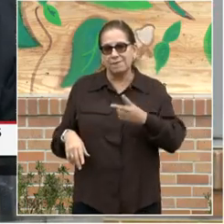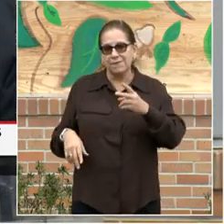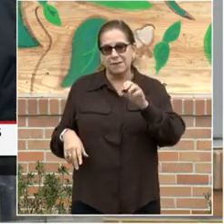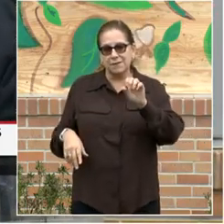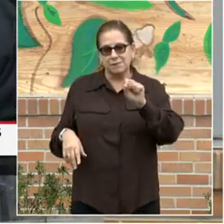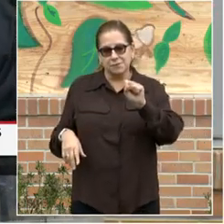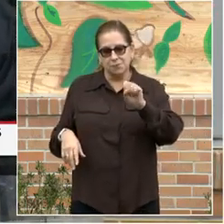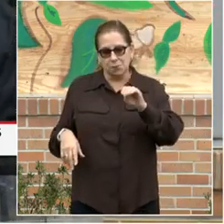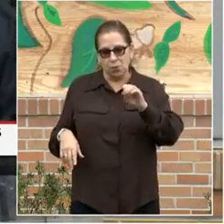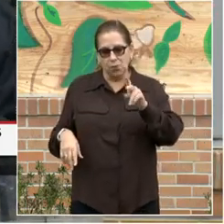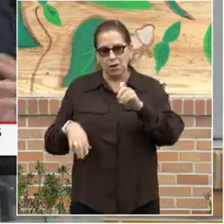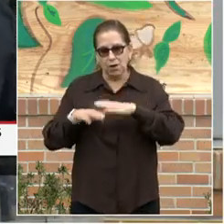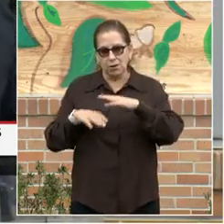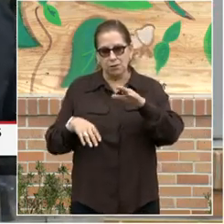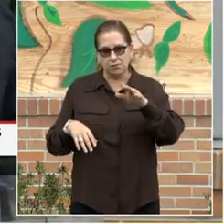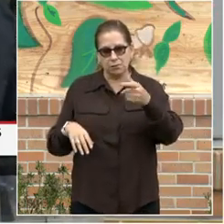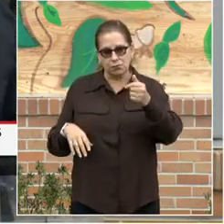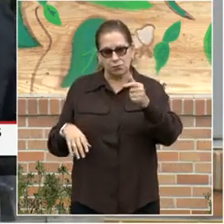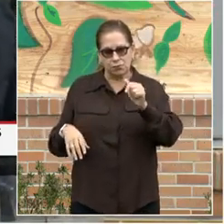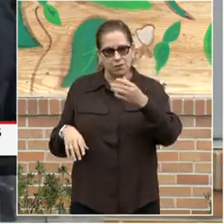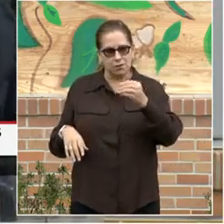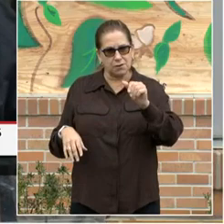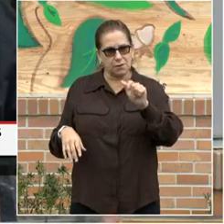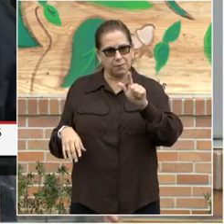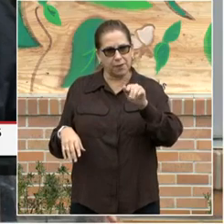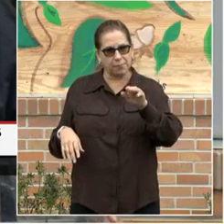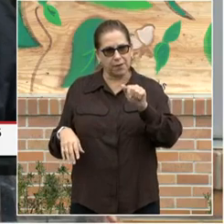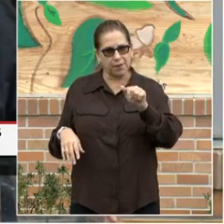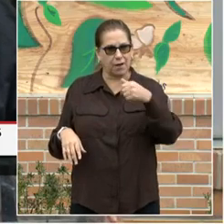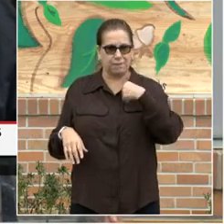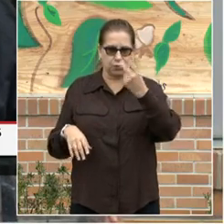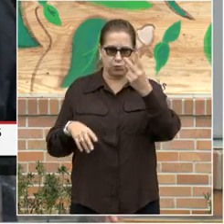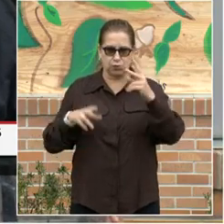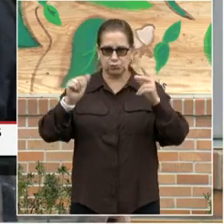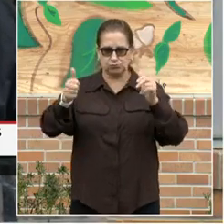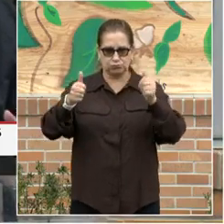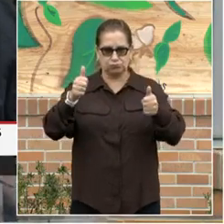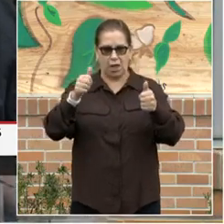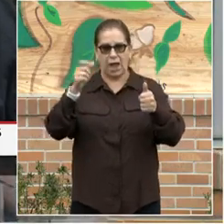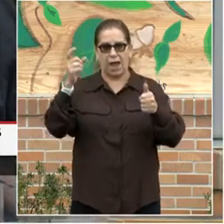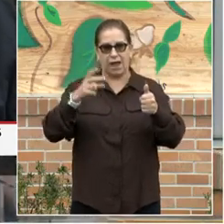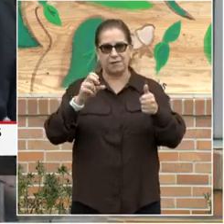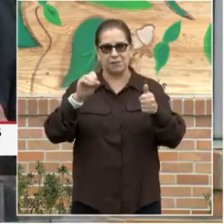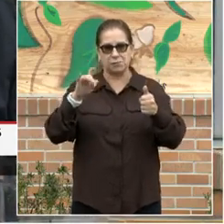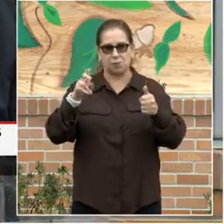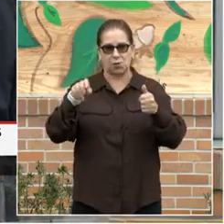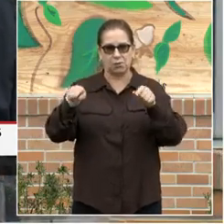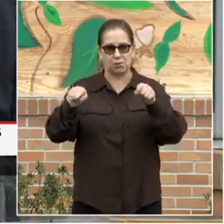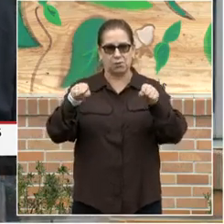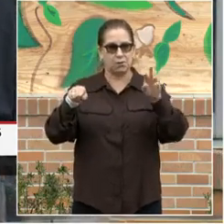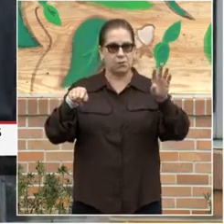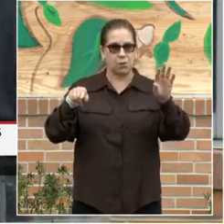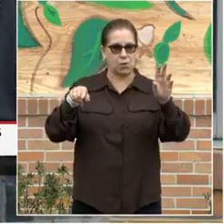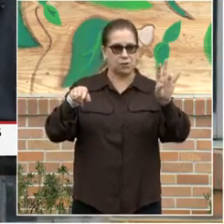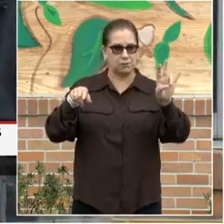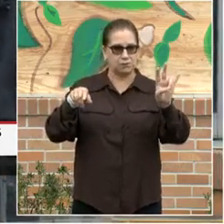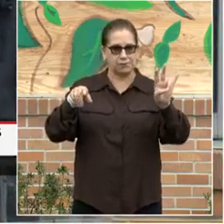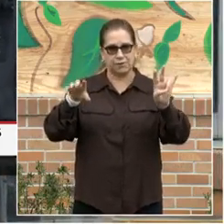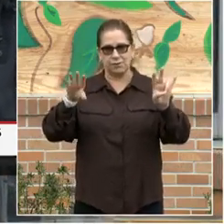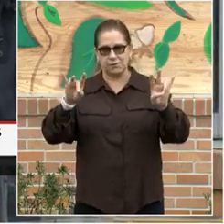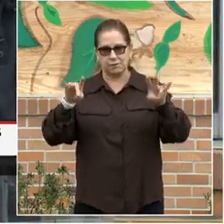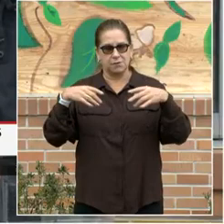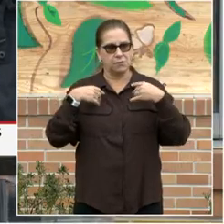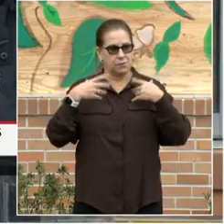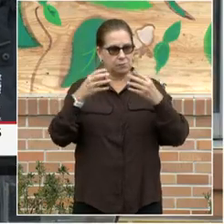they're coming to Ward 7, two locations in Ward 7. So what we want to do is we want to fund more food access points. The